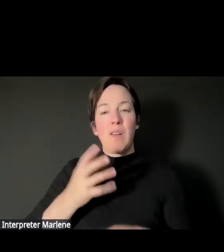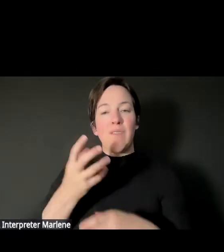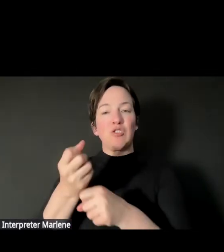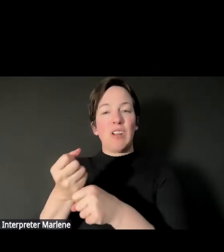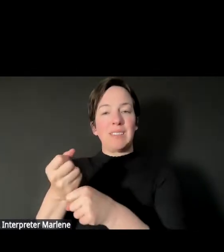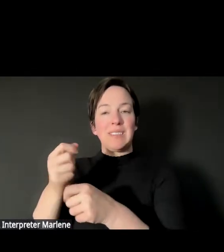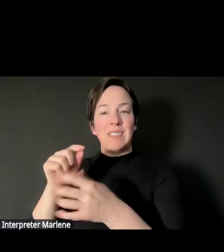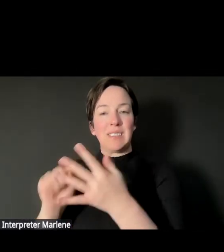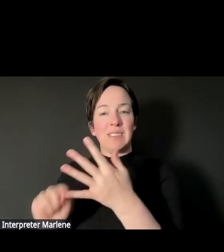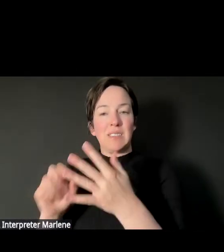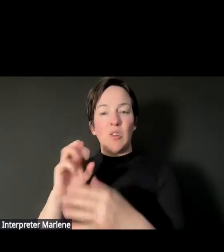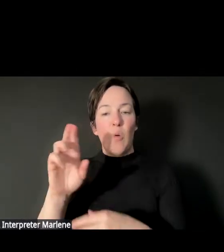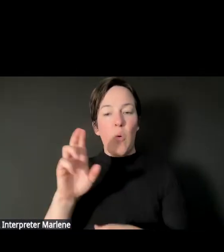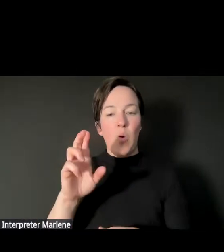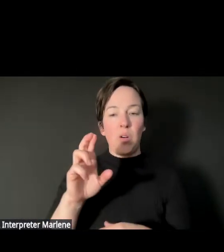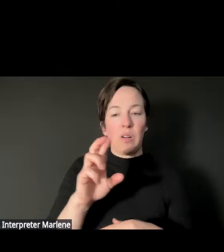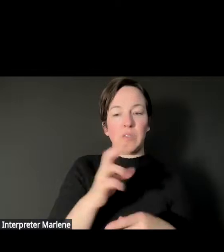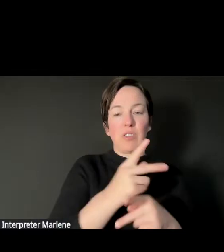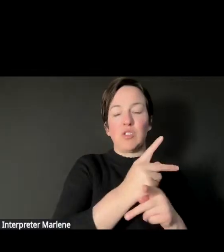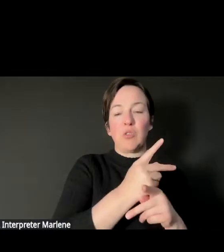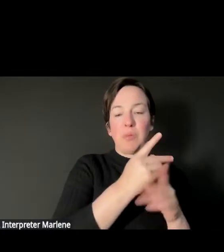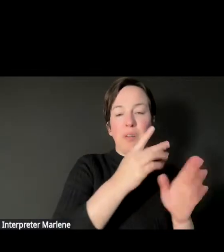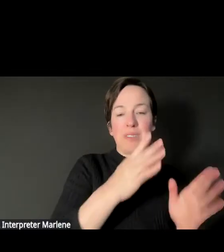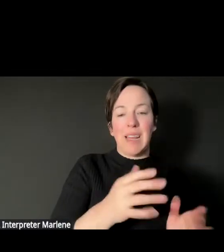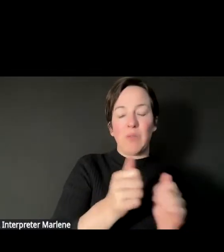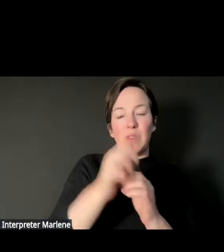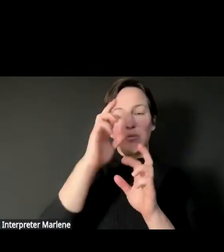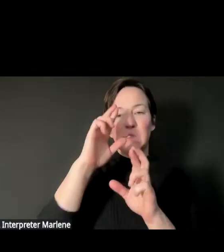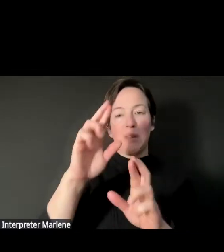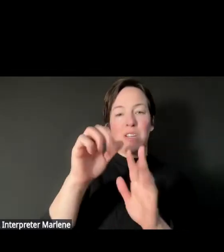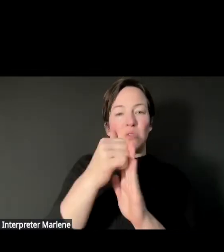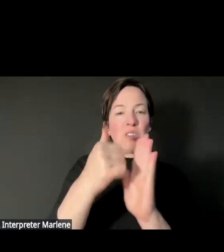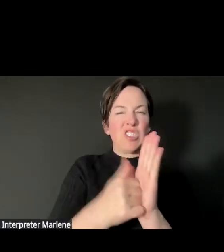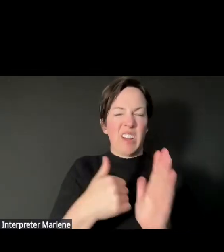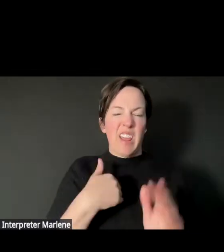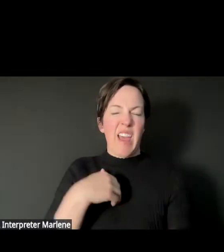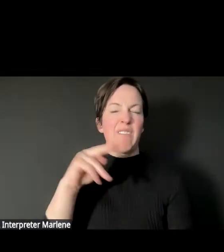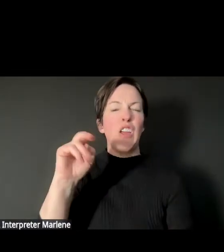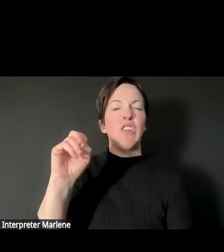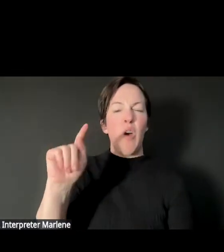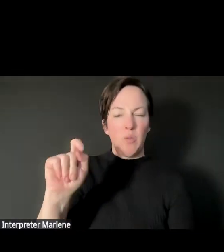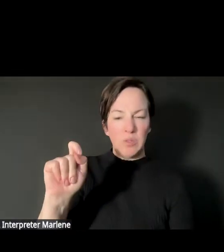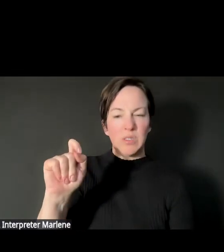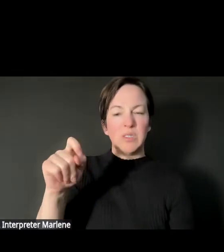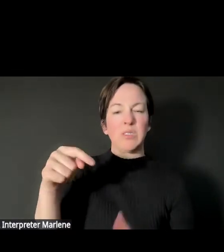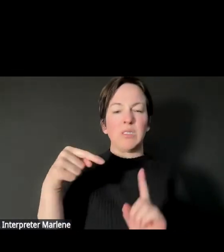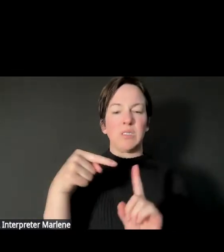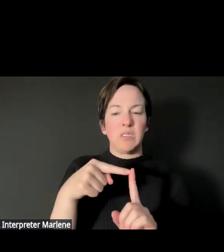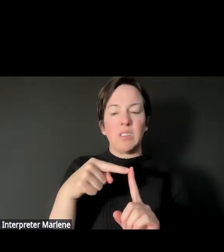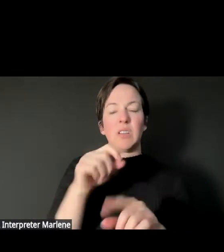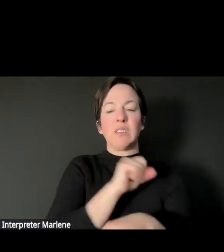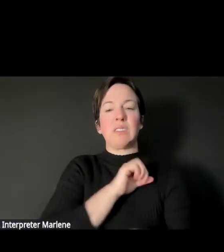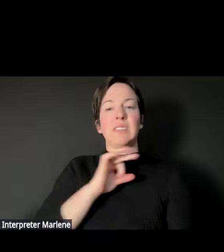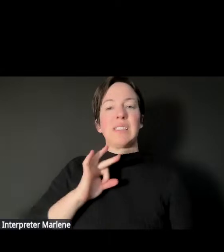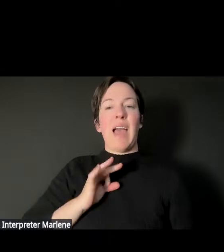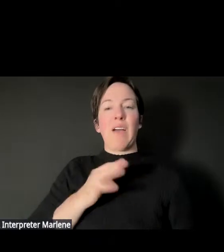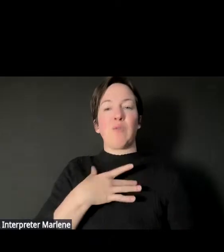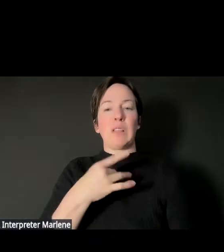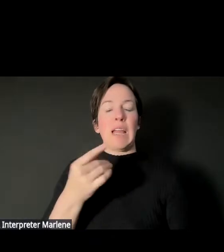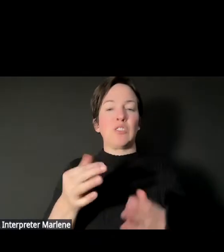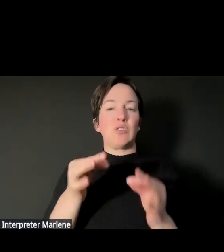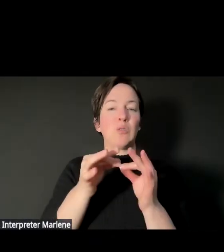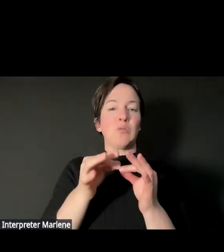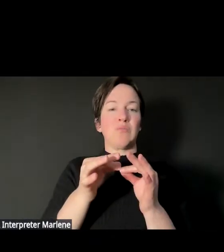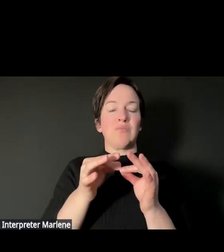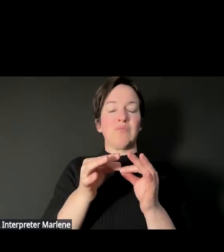the agenda? And we have a note here. Staff would like to move agenda